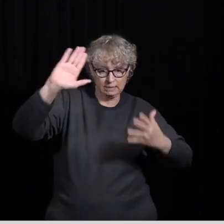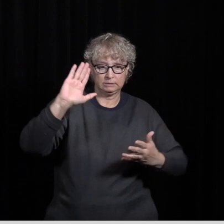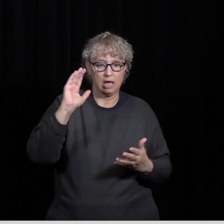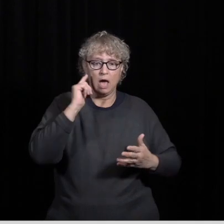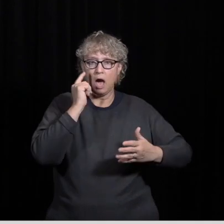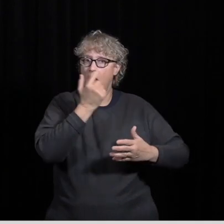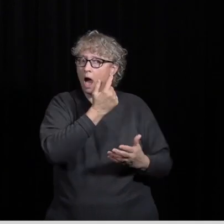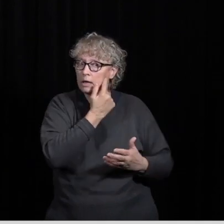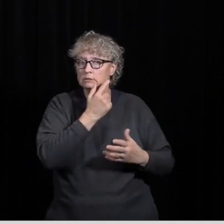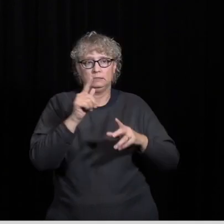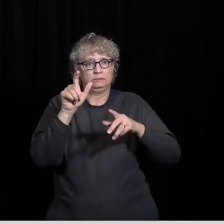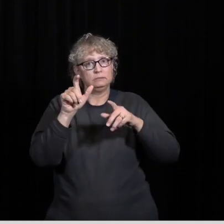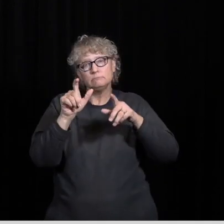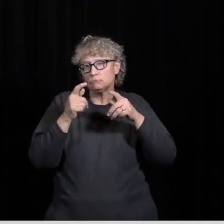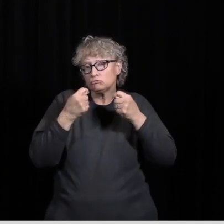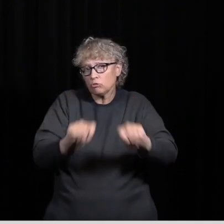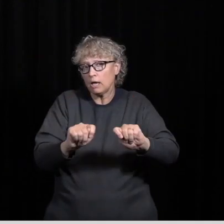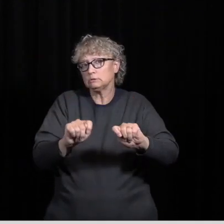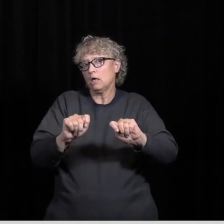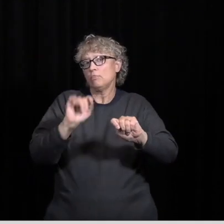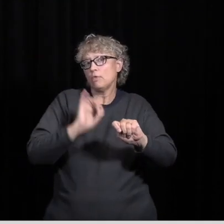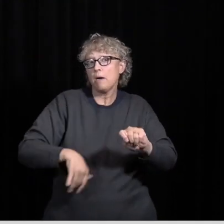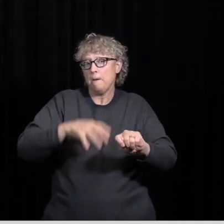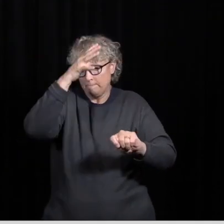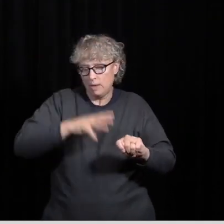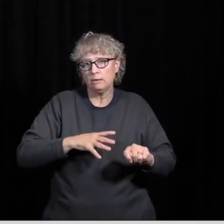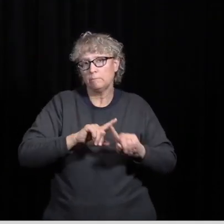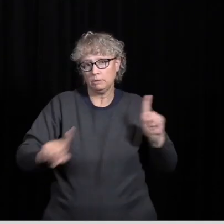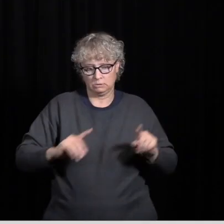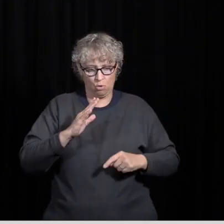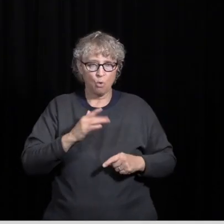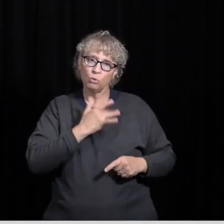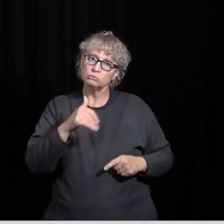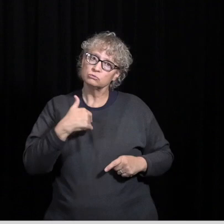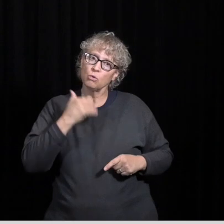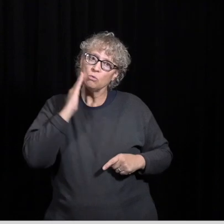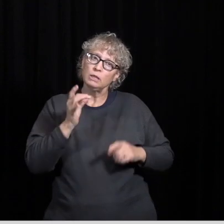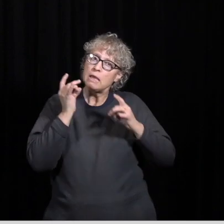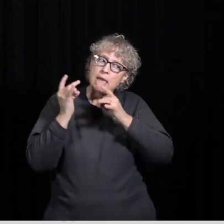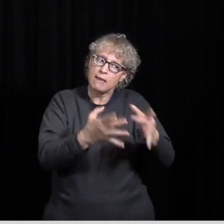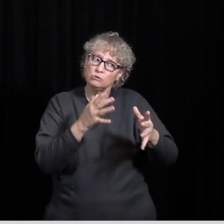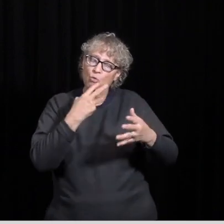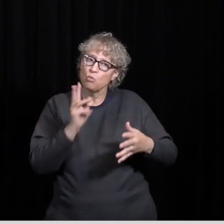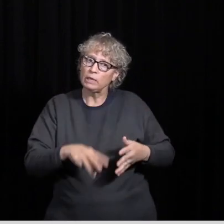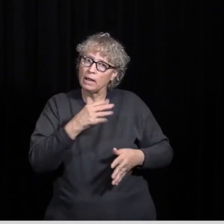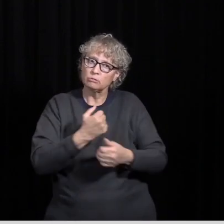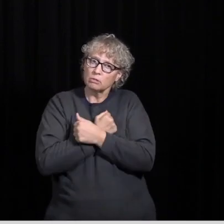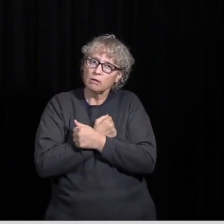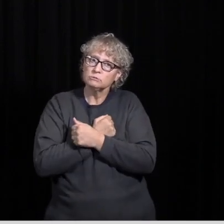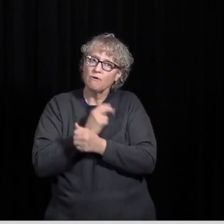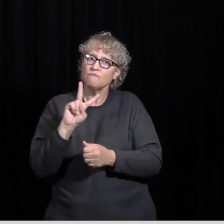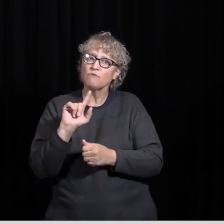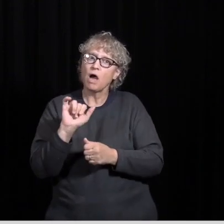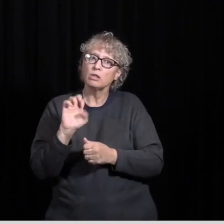eyelids test the children of man. The Lord tests the righteous, but His soul hates the wicked and the one who loves